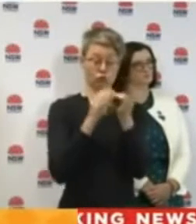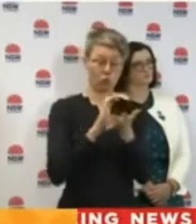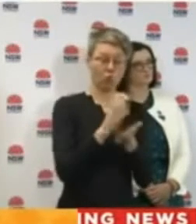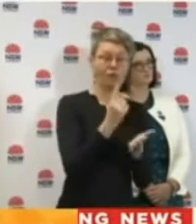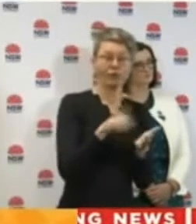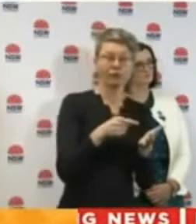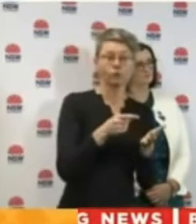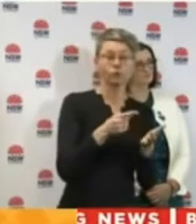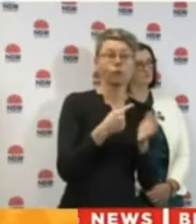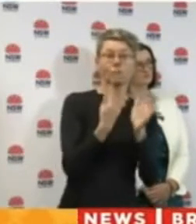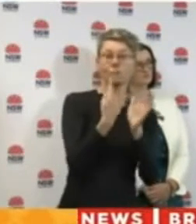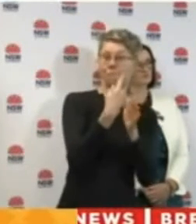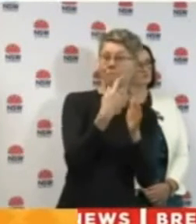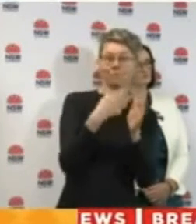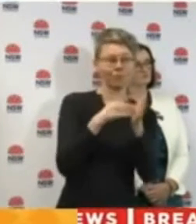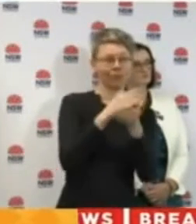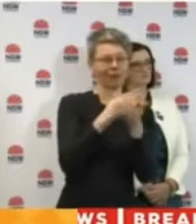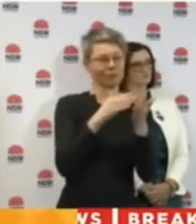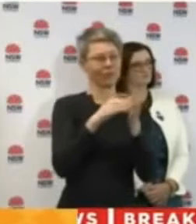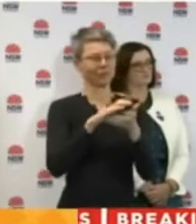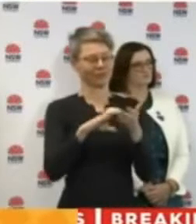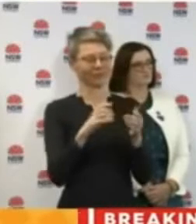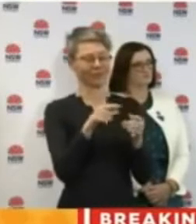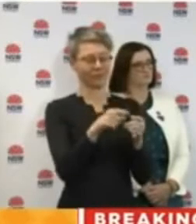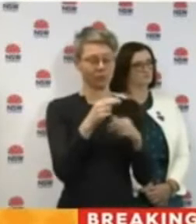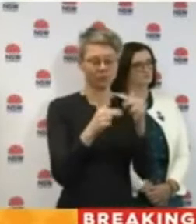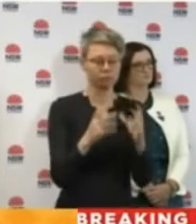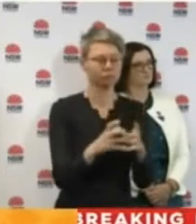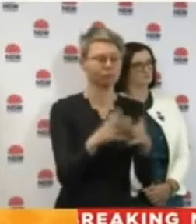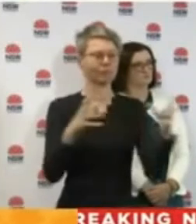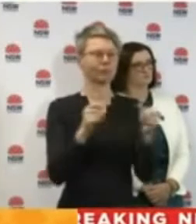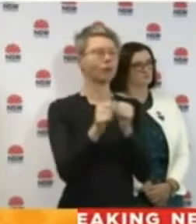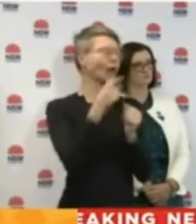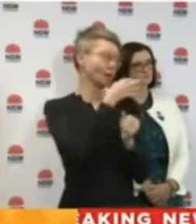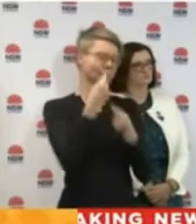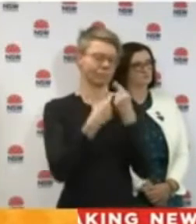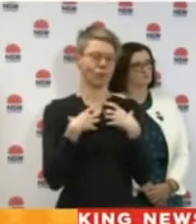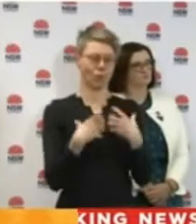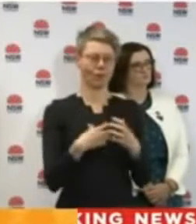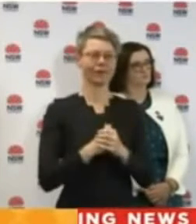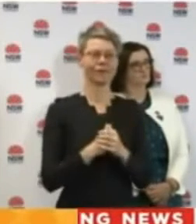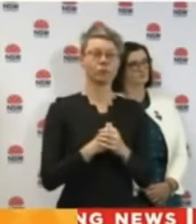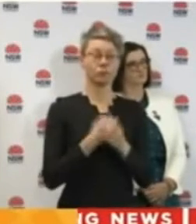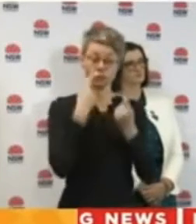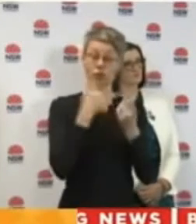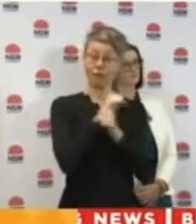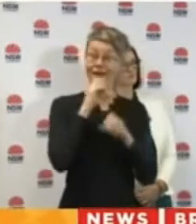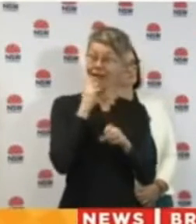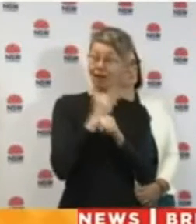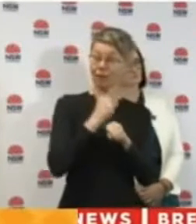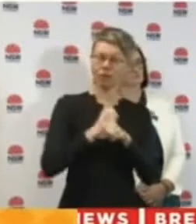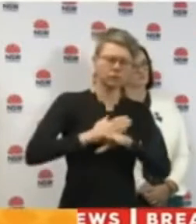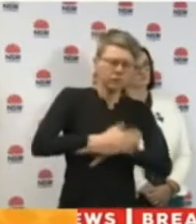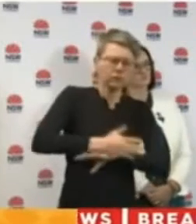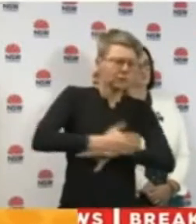that CBD, and I'll ask Minister Stokes to explain that in greater detail. But this is an example of our government working hard during the pandemic